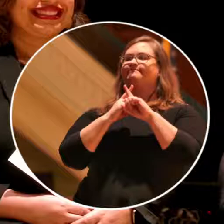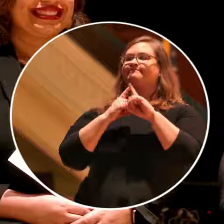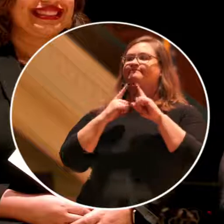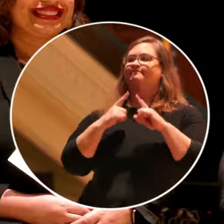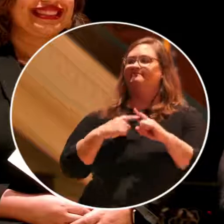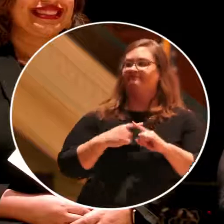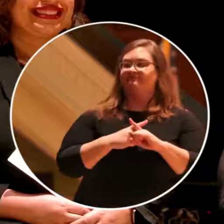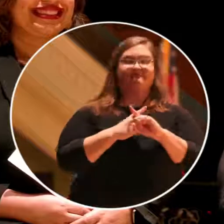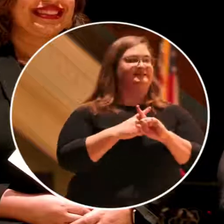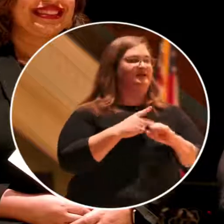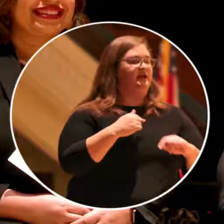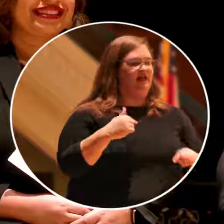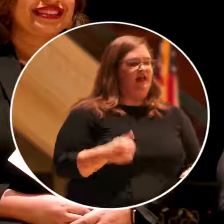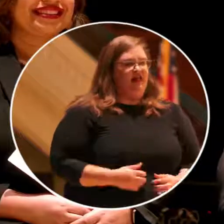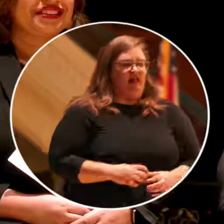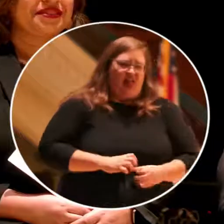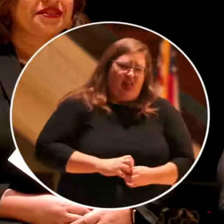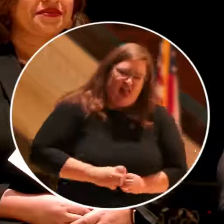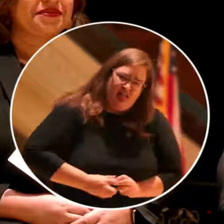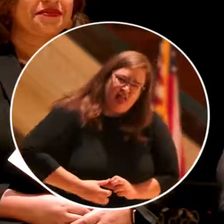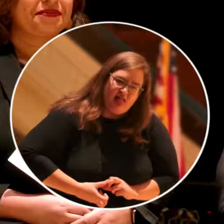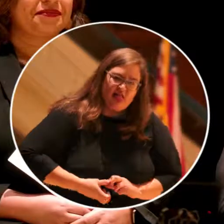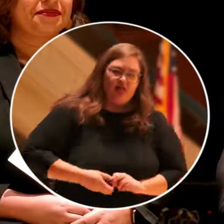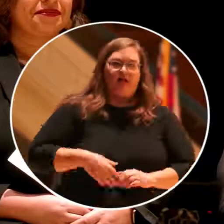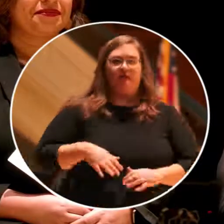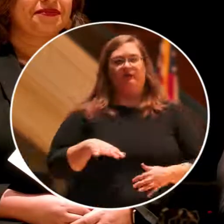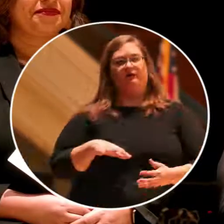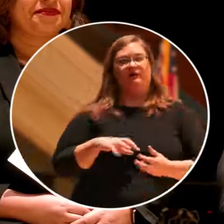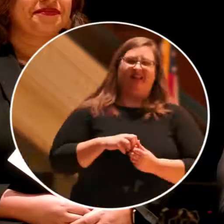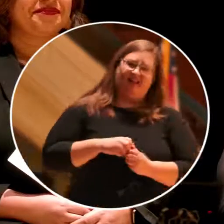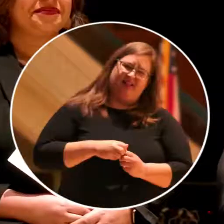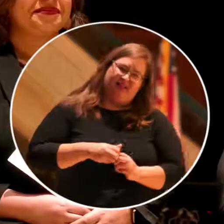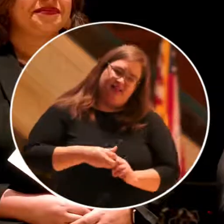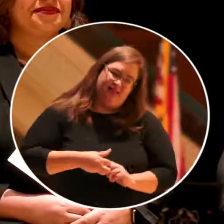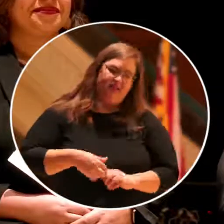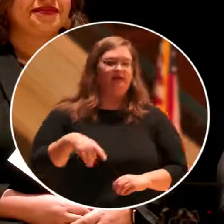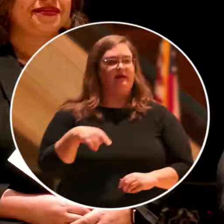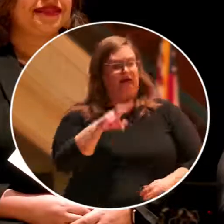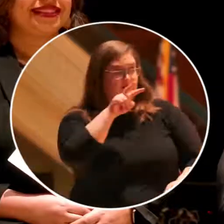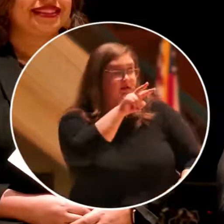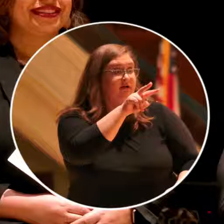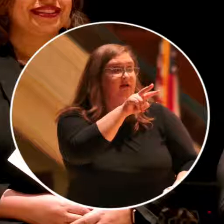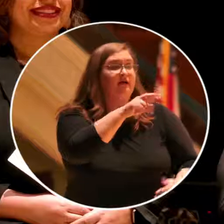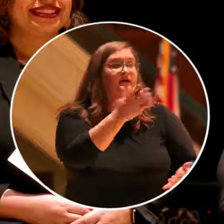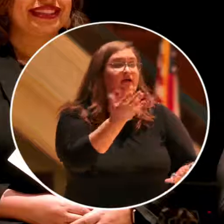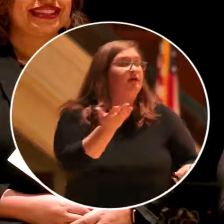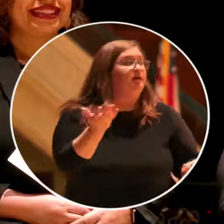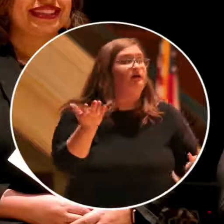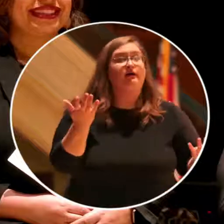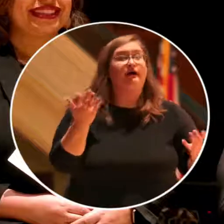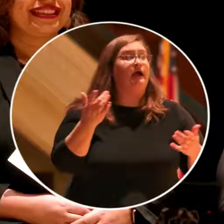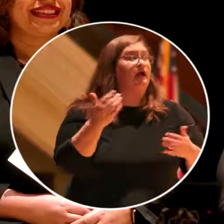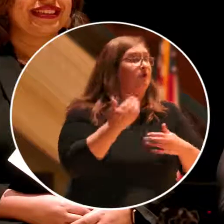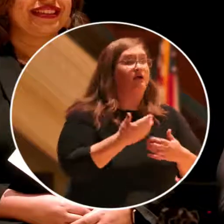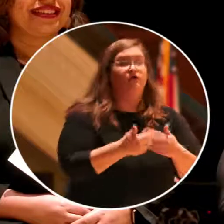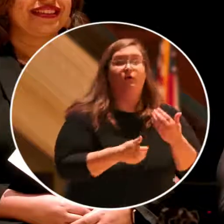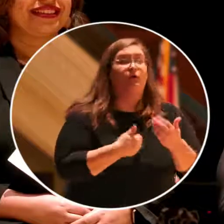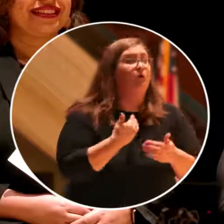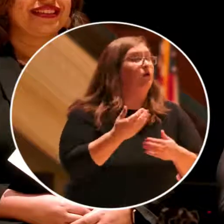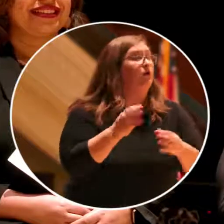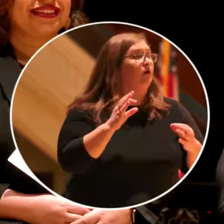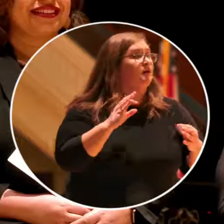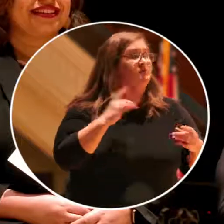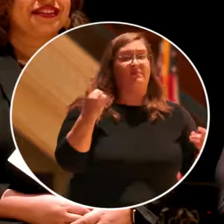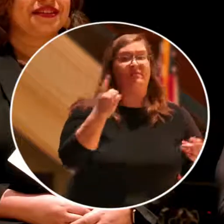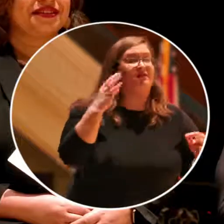After every rise and fall of pain, I would look to her for a cue that we were getting somewhere, that we were just like